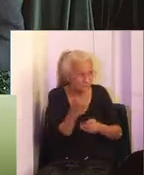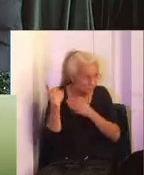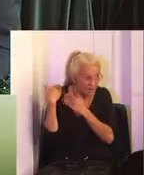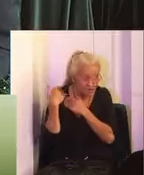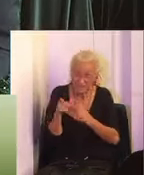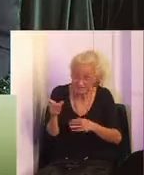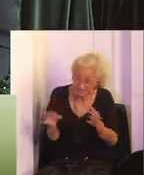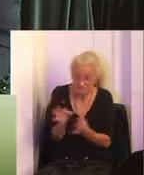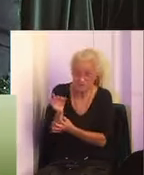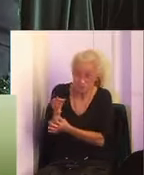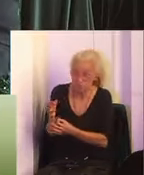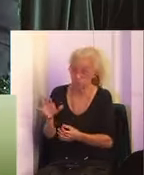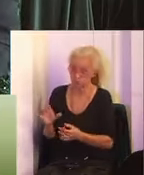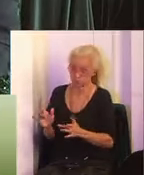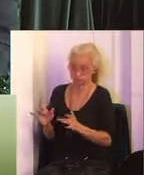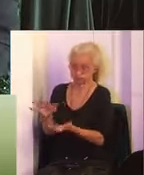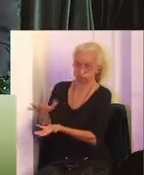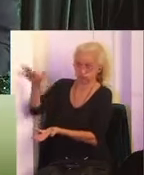that really matter?